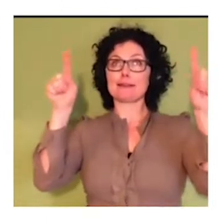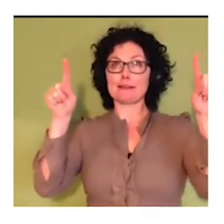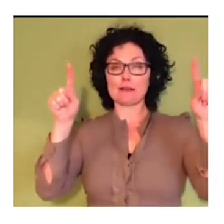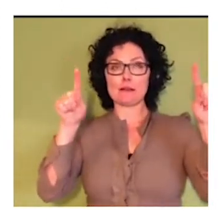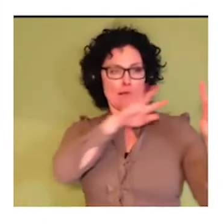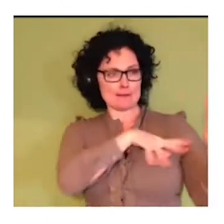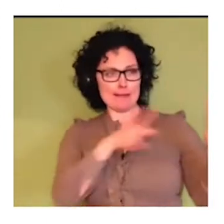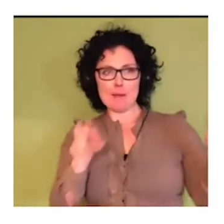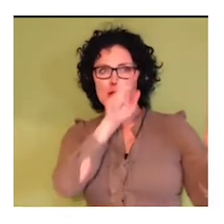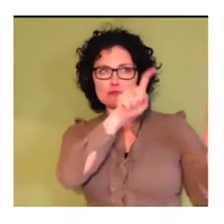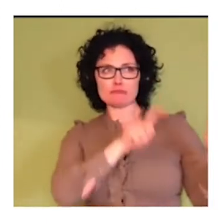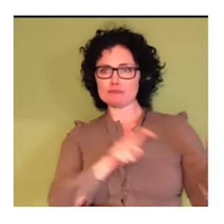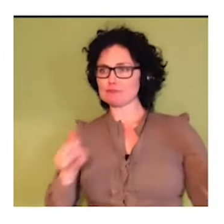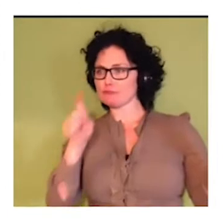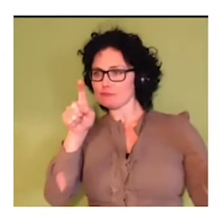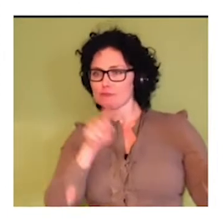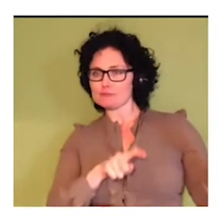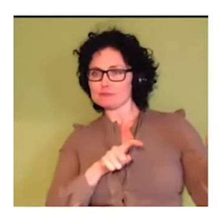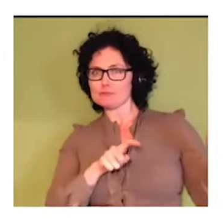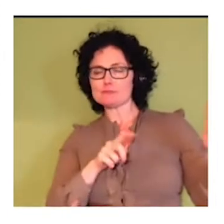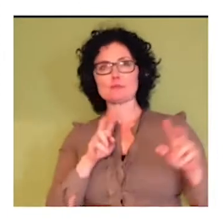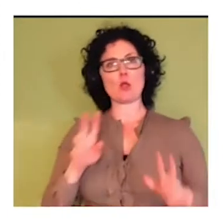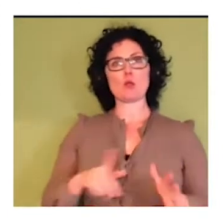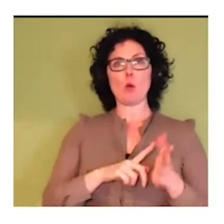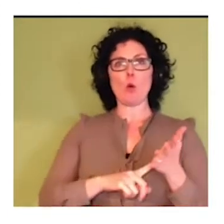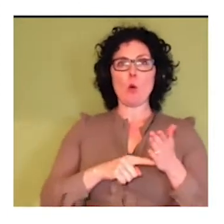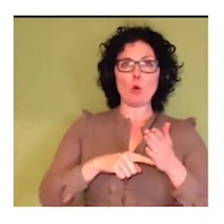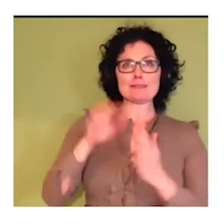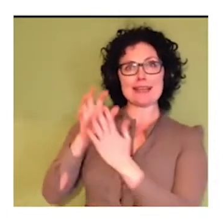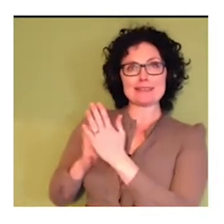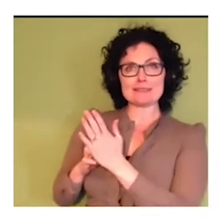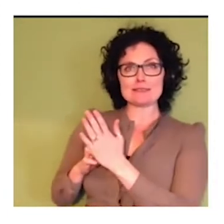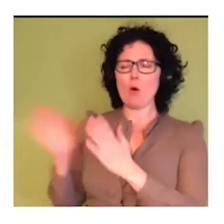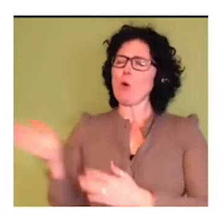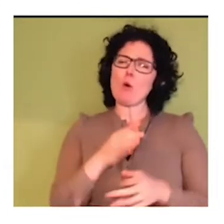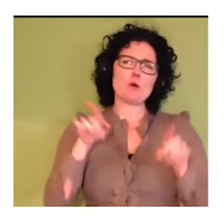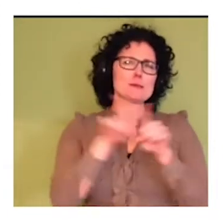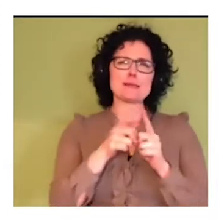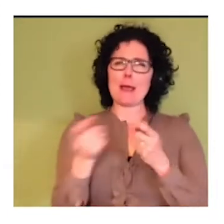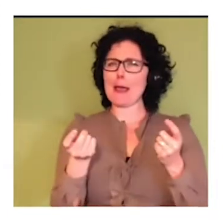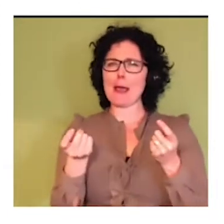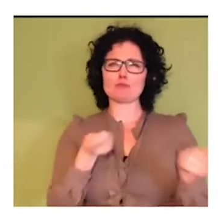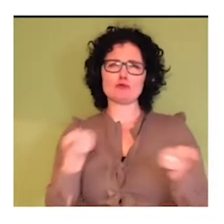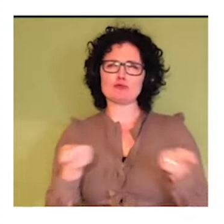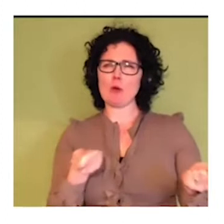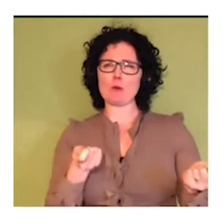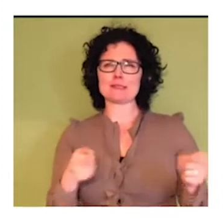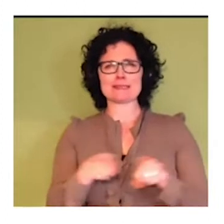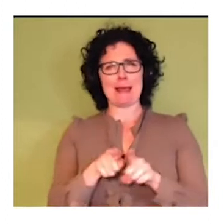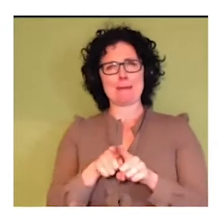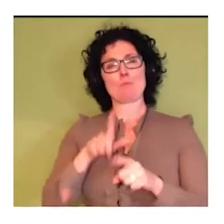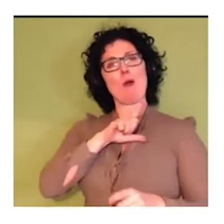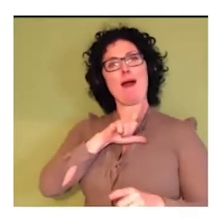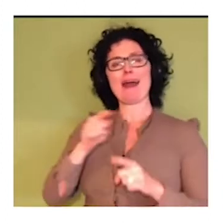the alt text, to escape from a list, these same commands will work within an EPUB because it is just web type